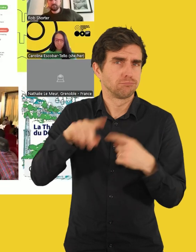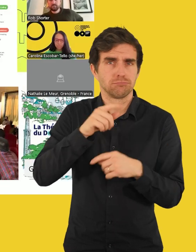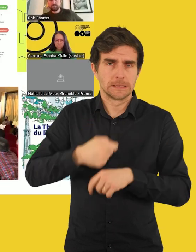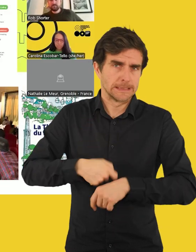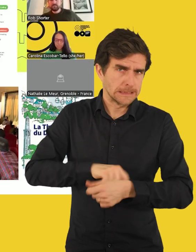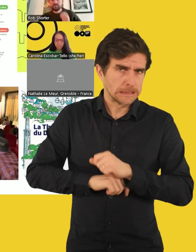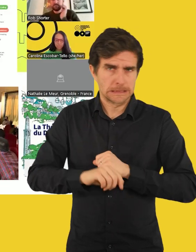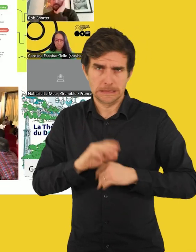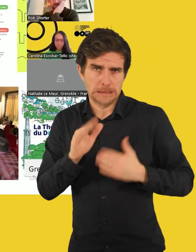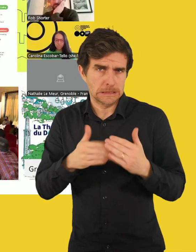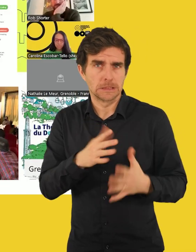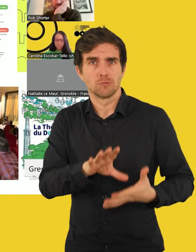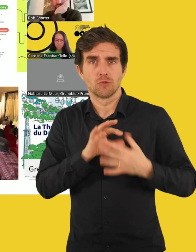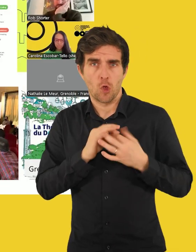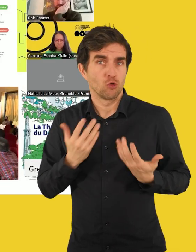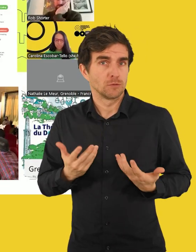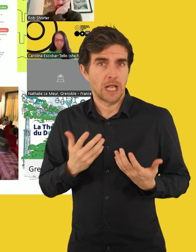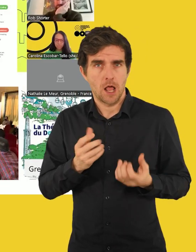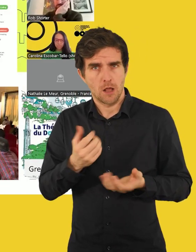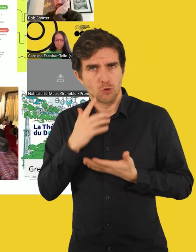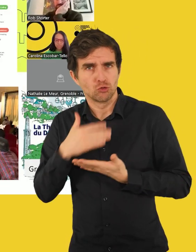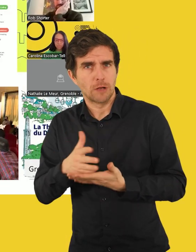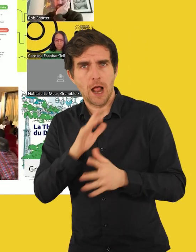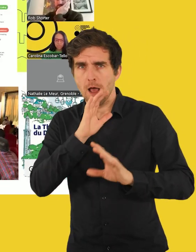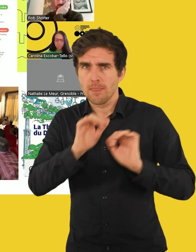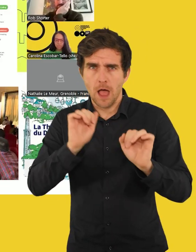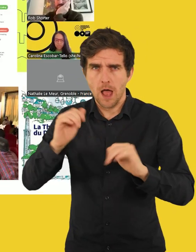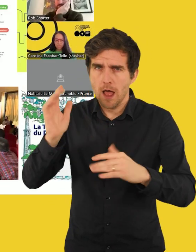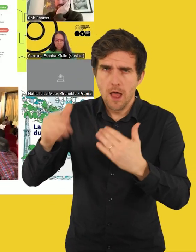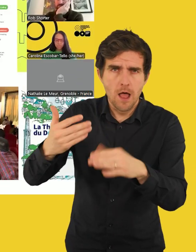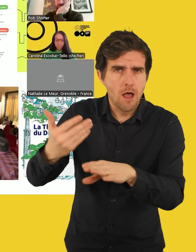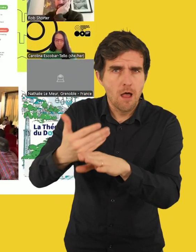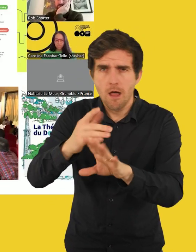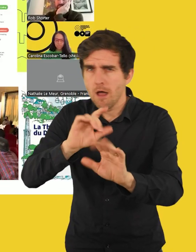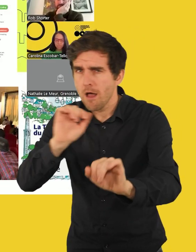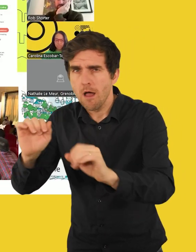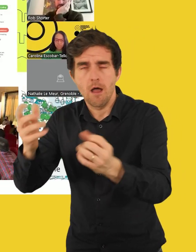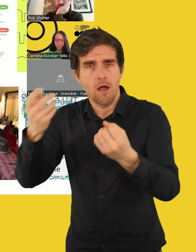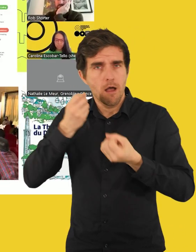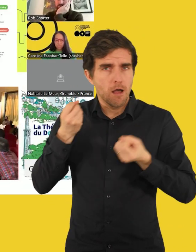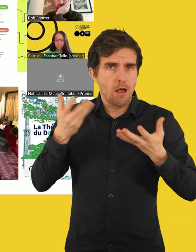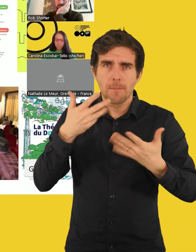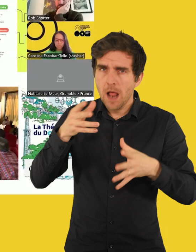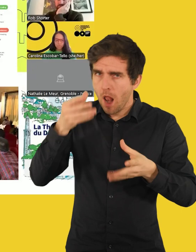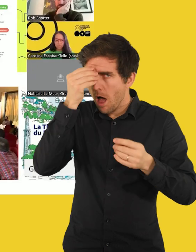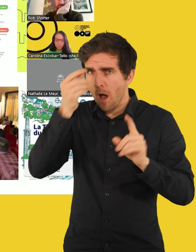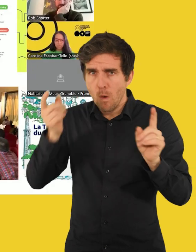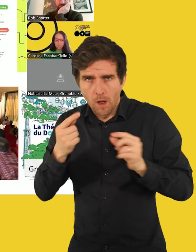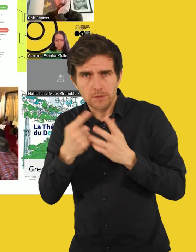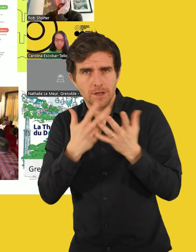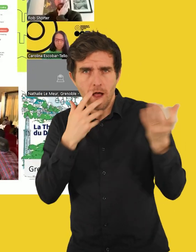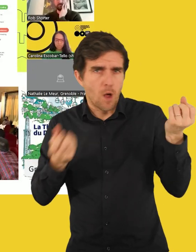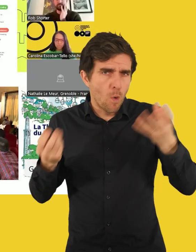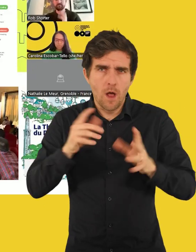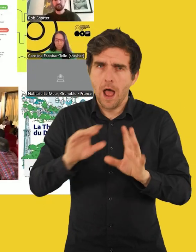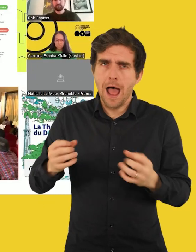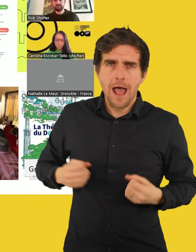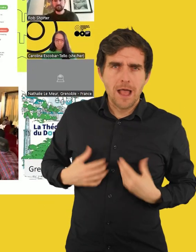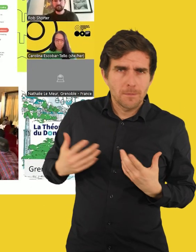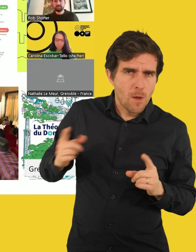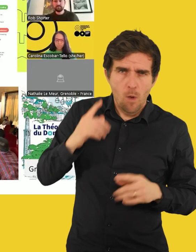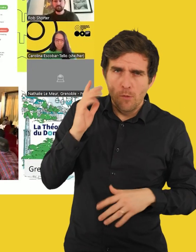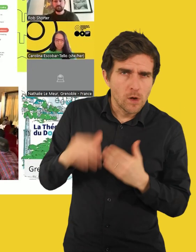practitioners are making time to join us all today and share their insights and learning, which we know has massive inspiration